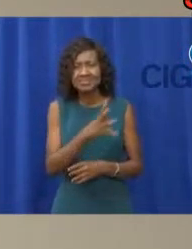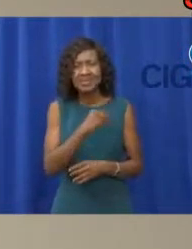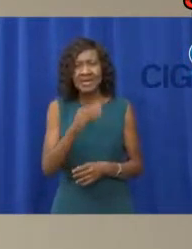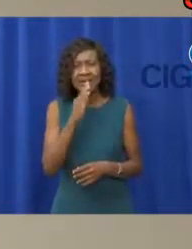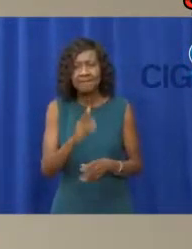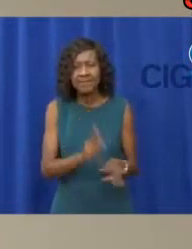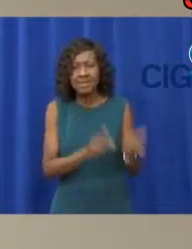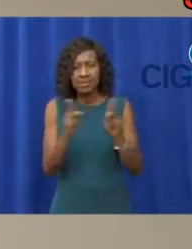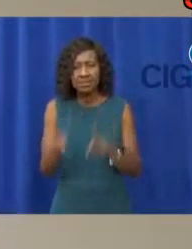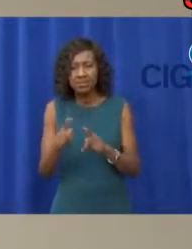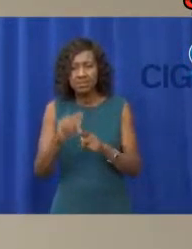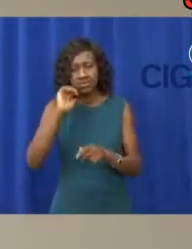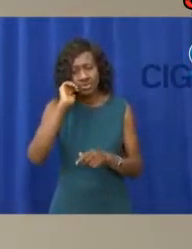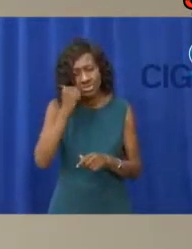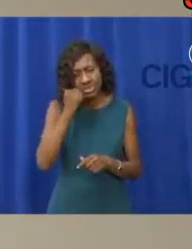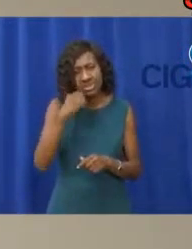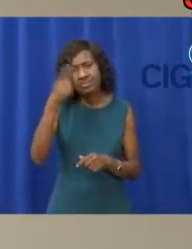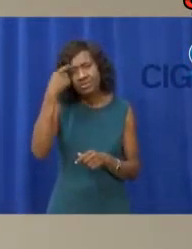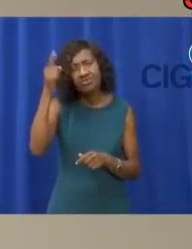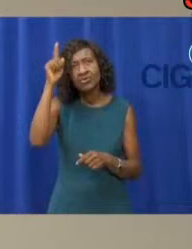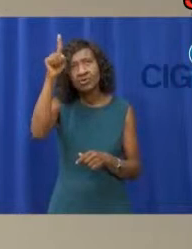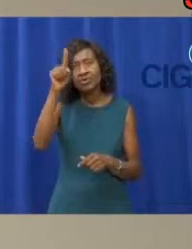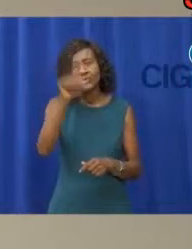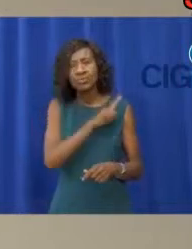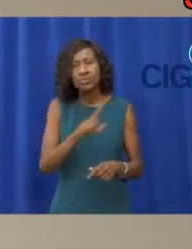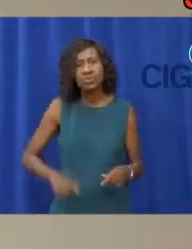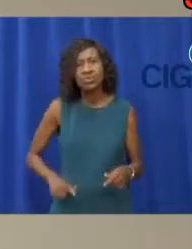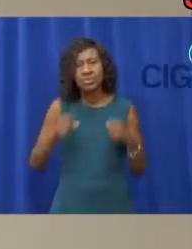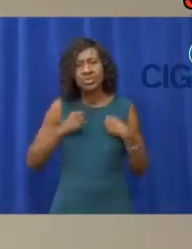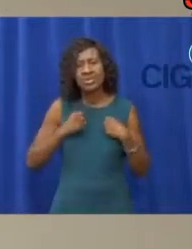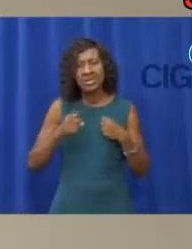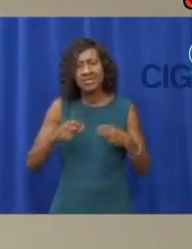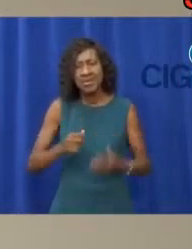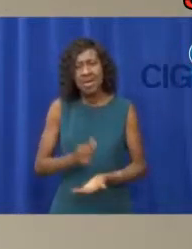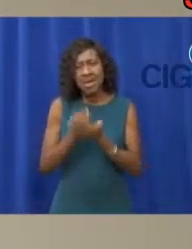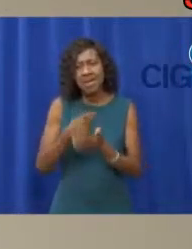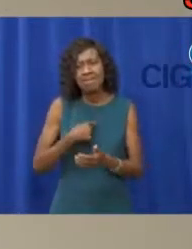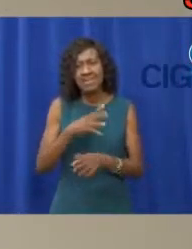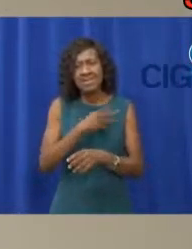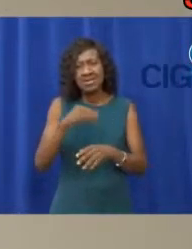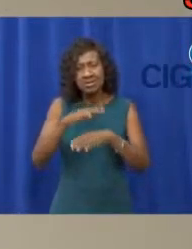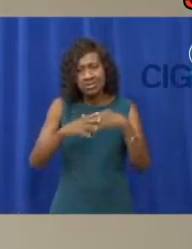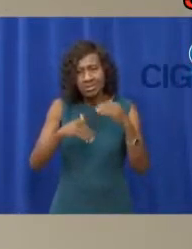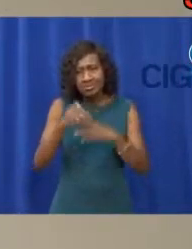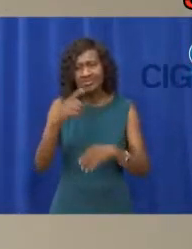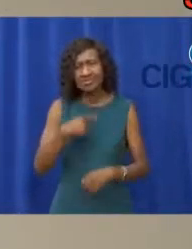be put to shame. For you, Lord, have helped me and comforted me.